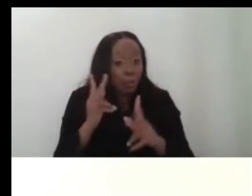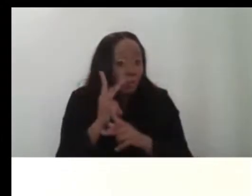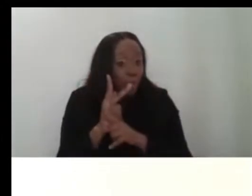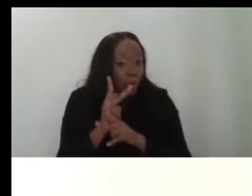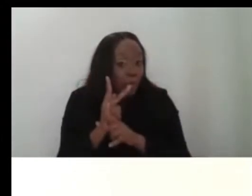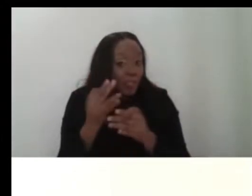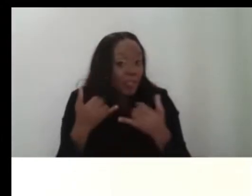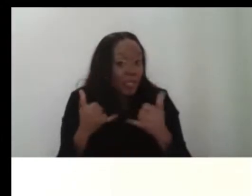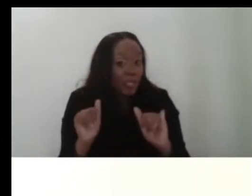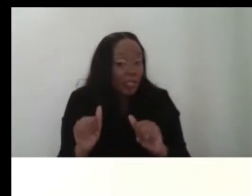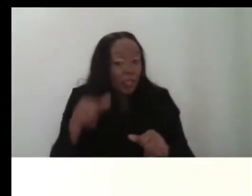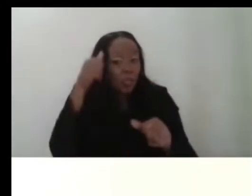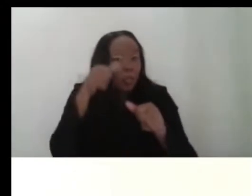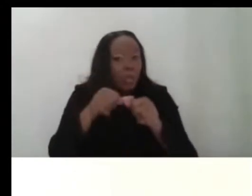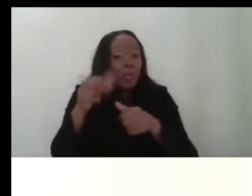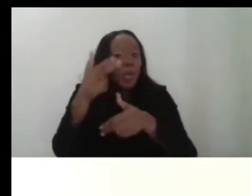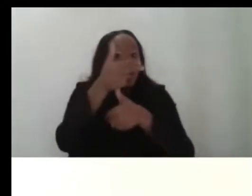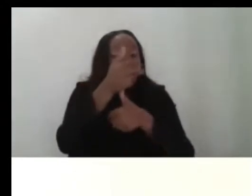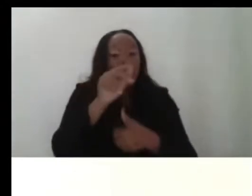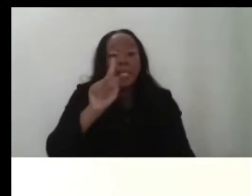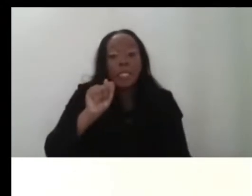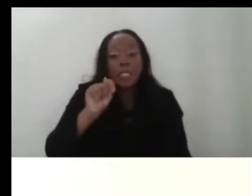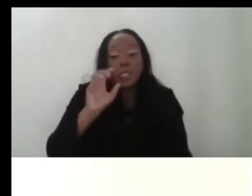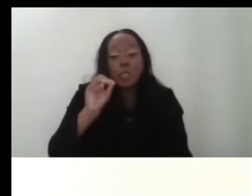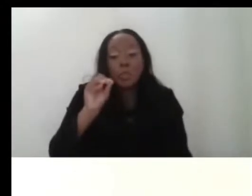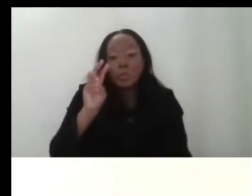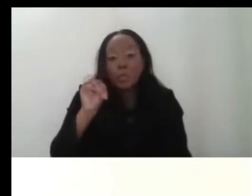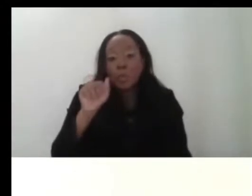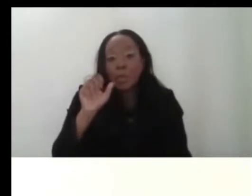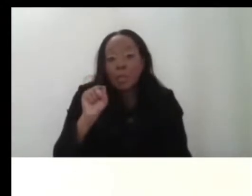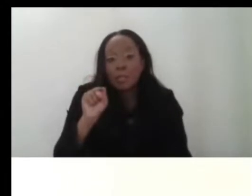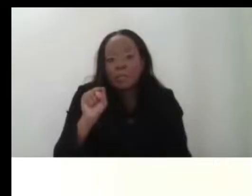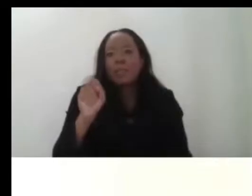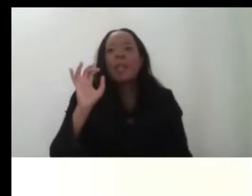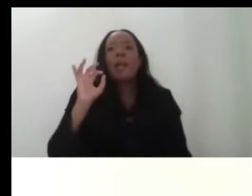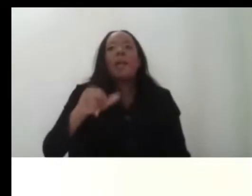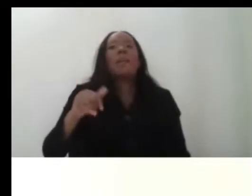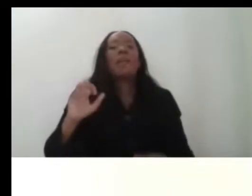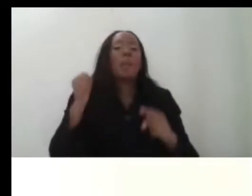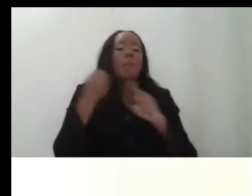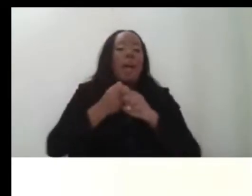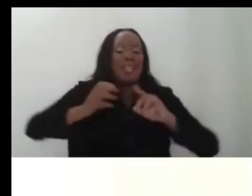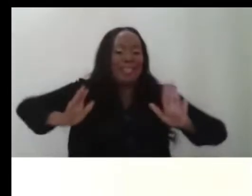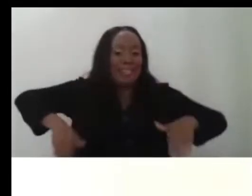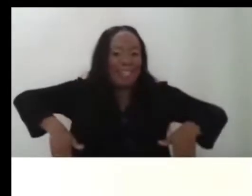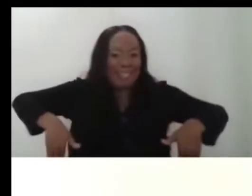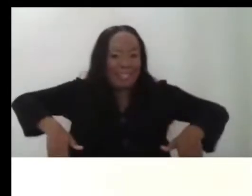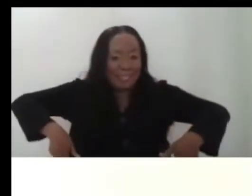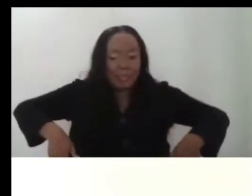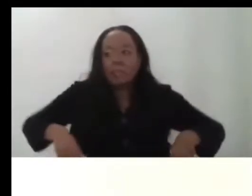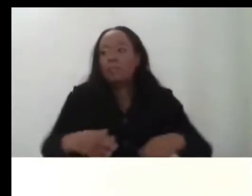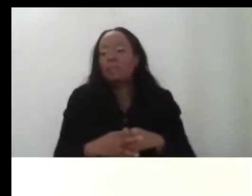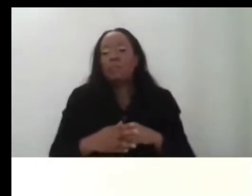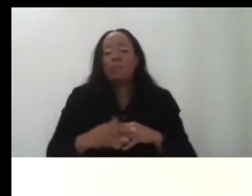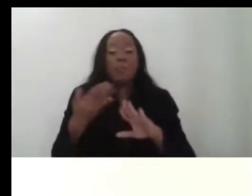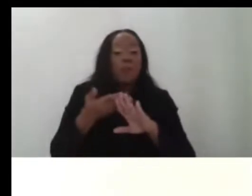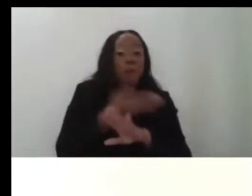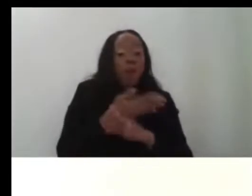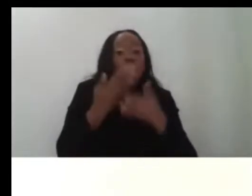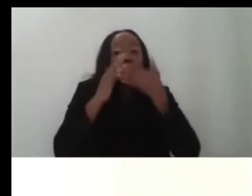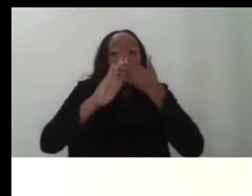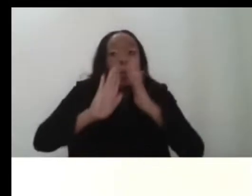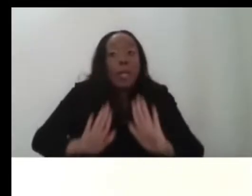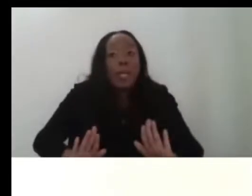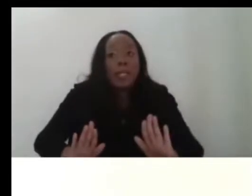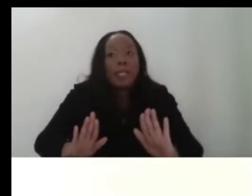Thomas was a late season. Beryl and Elsa was very early. We got mid-season quietness. Doesn't mean it's going to be that way every